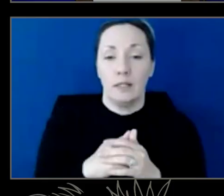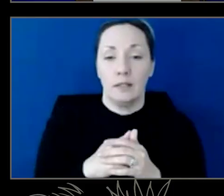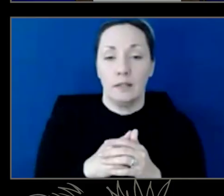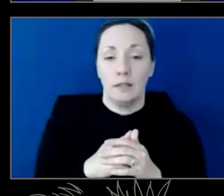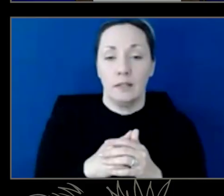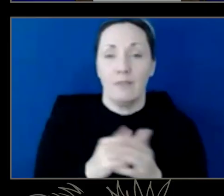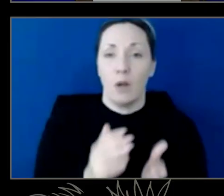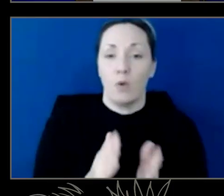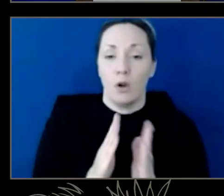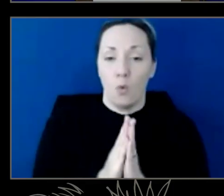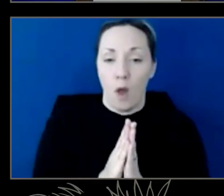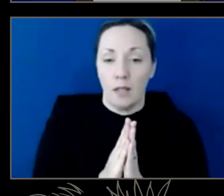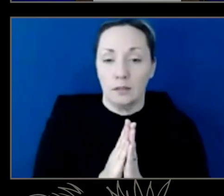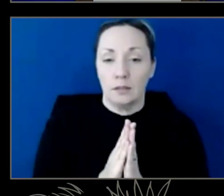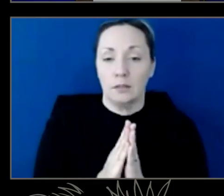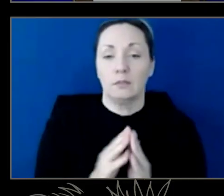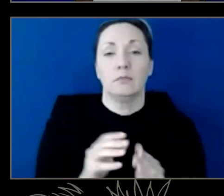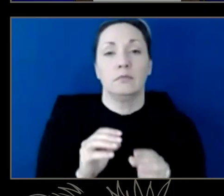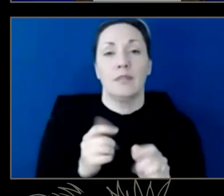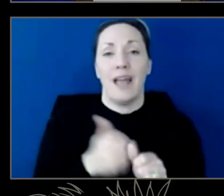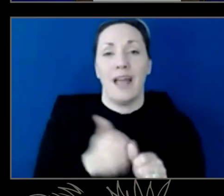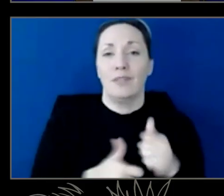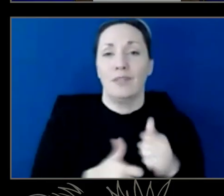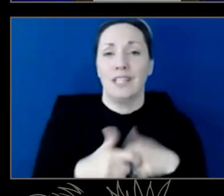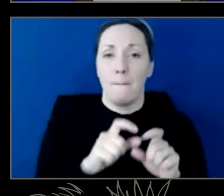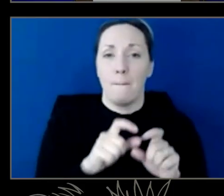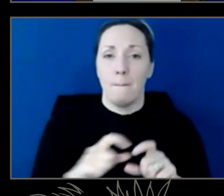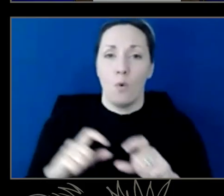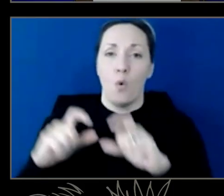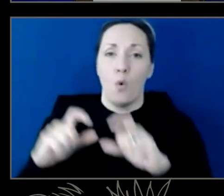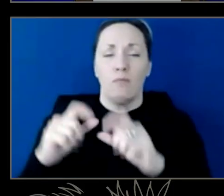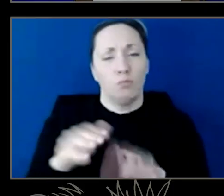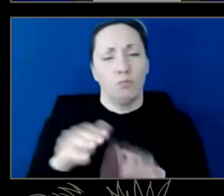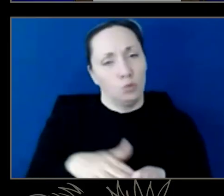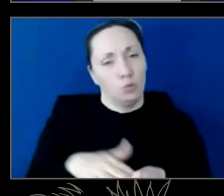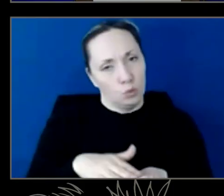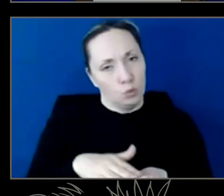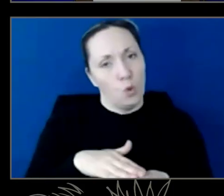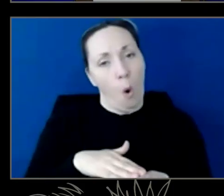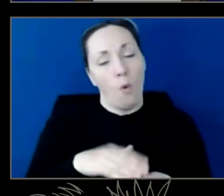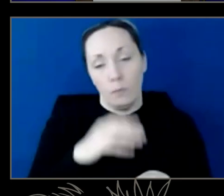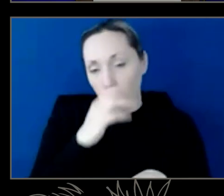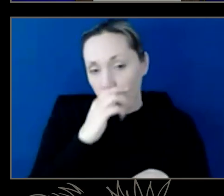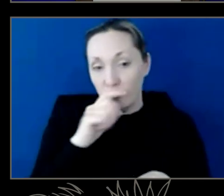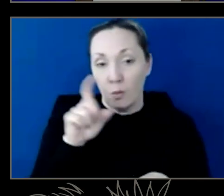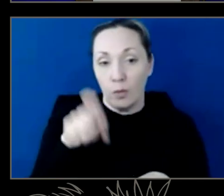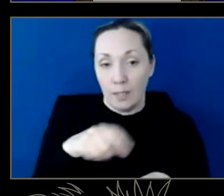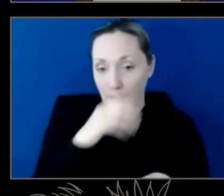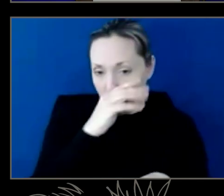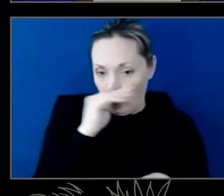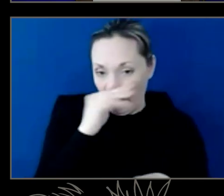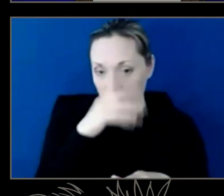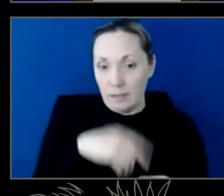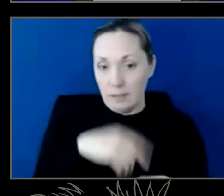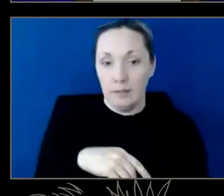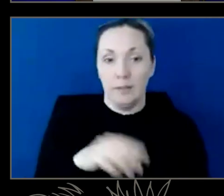block, that's going to be slow. I'm going to do a lot of requests. So what we need is a